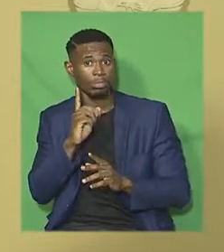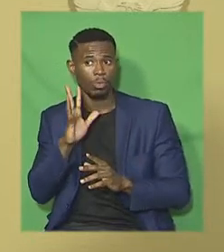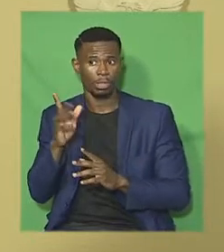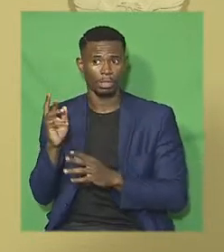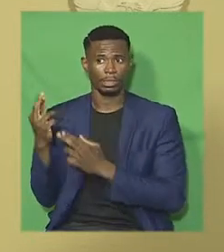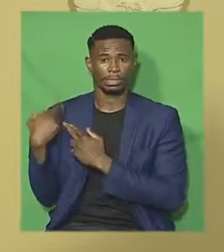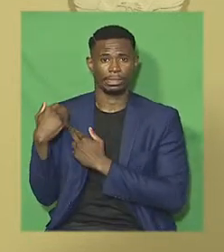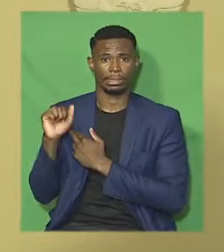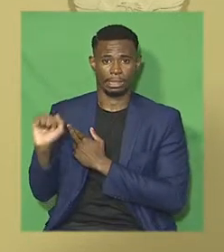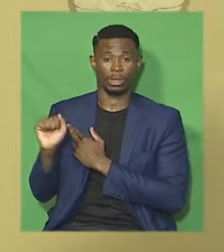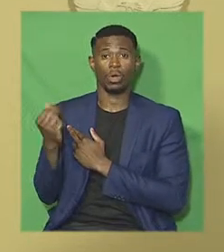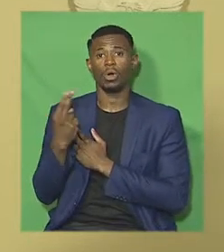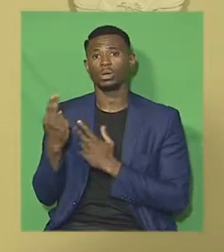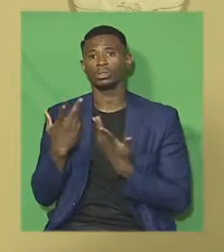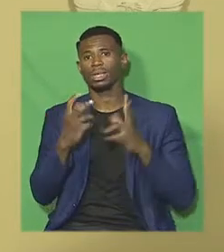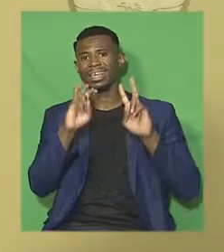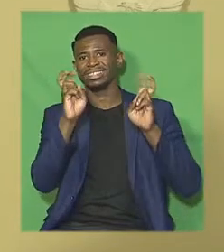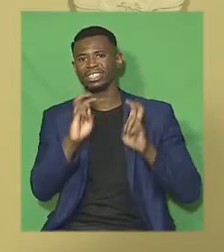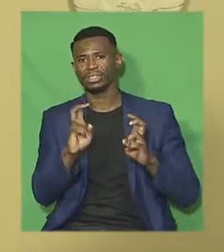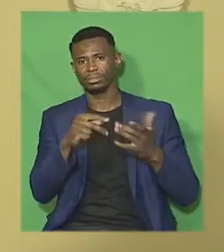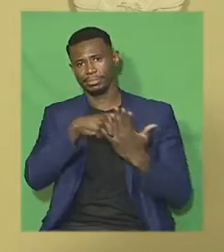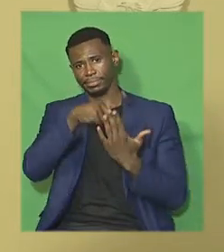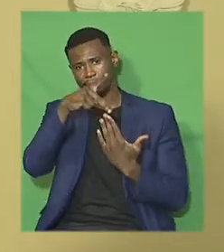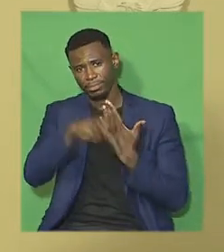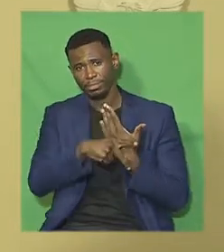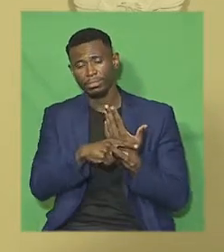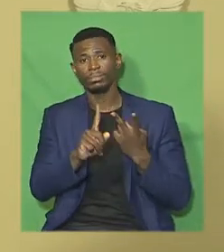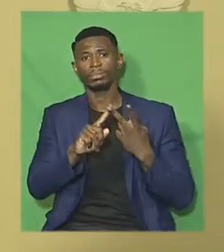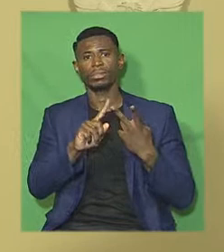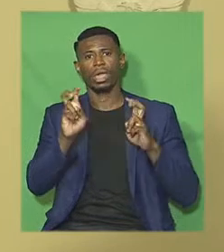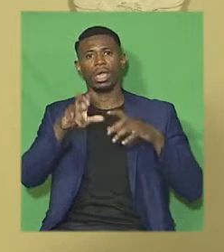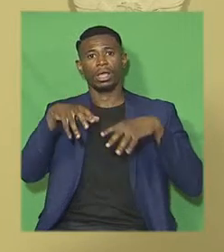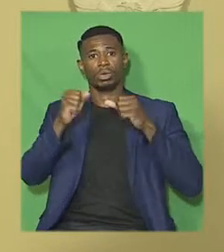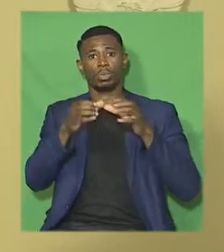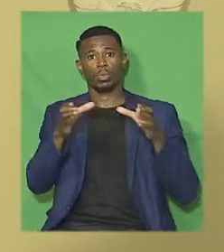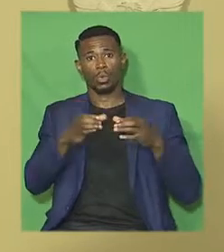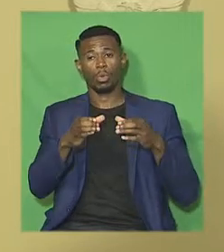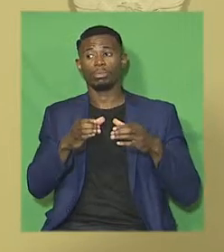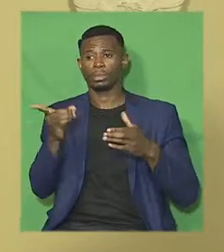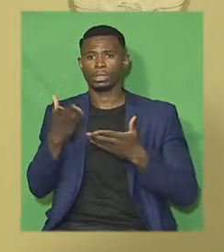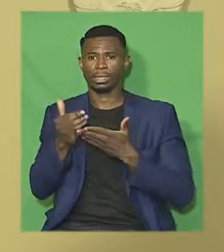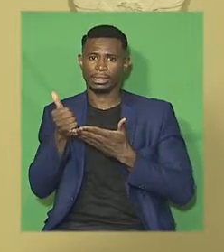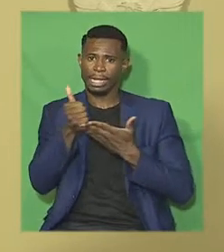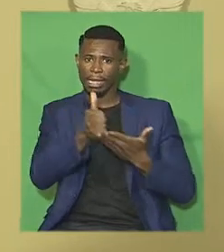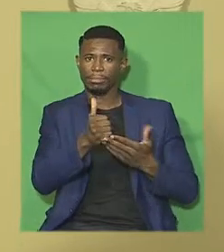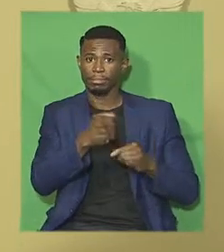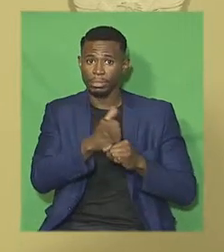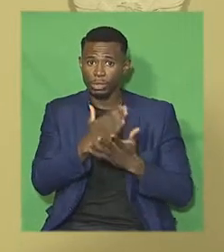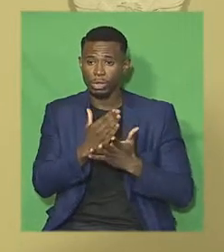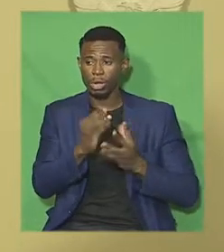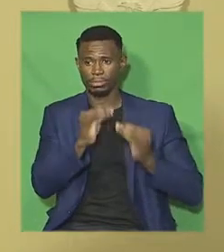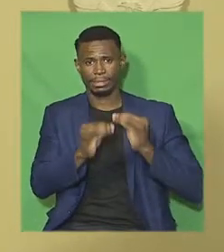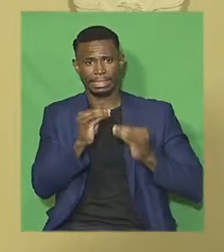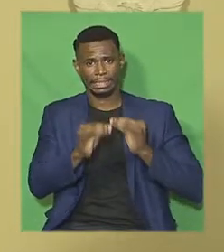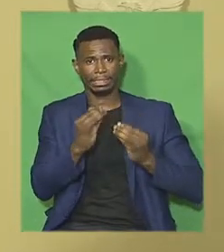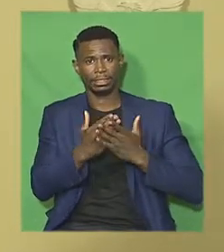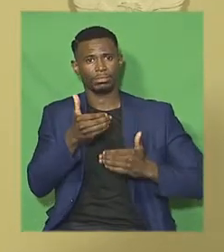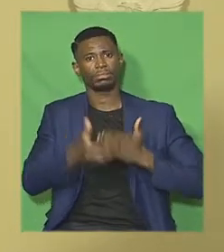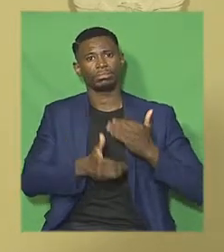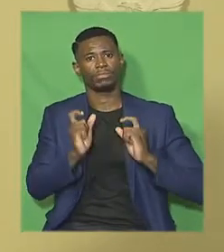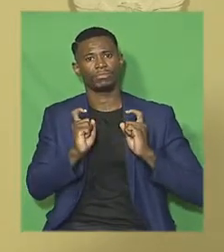energy projects and enable ESCOM to undertake critical maintenance more quickly and efficiently.